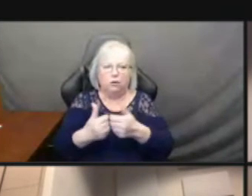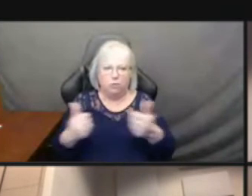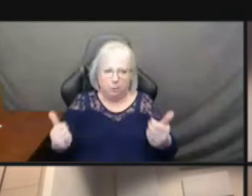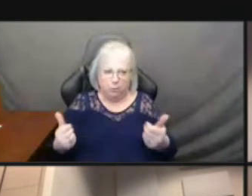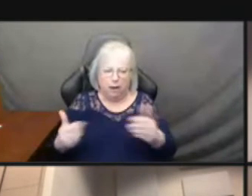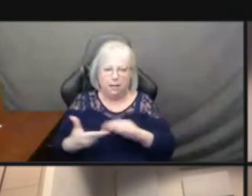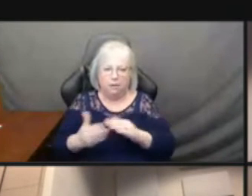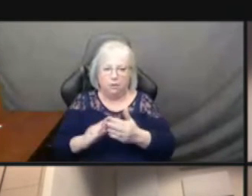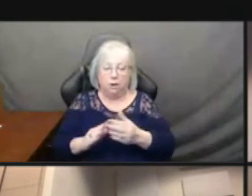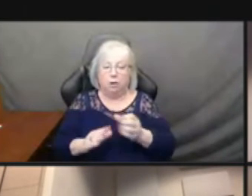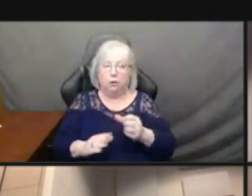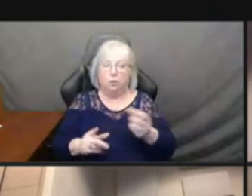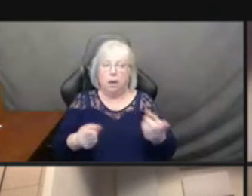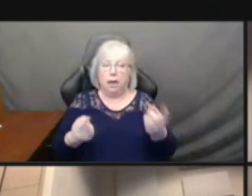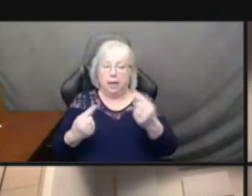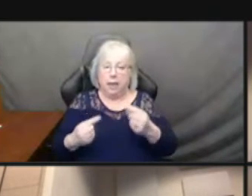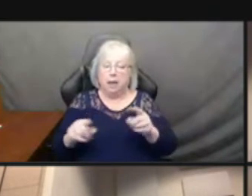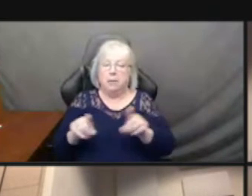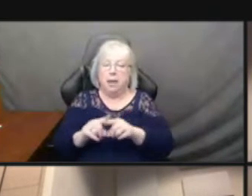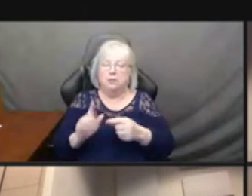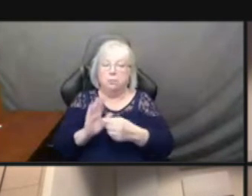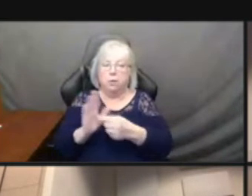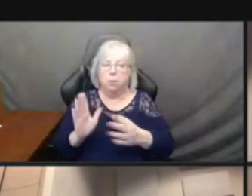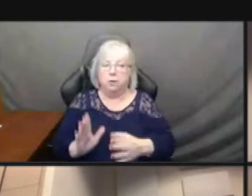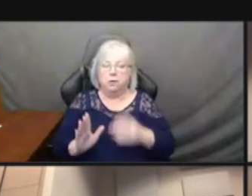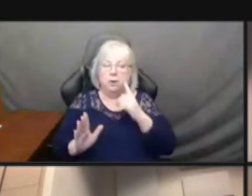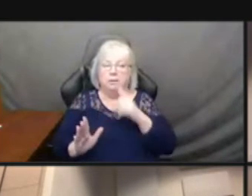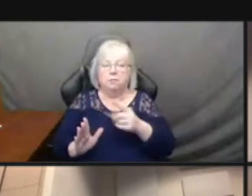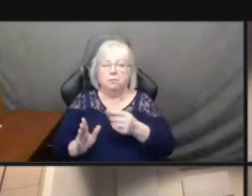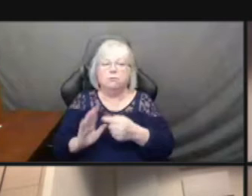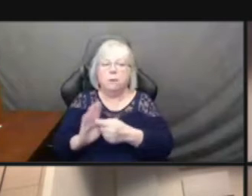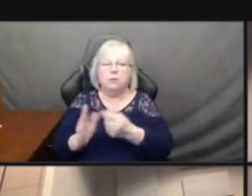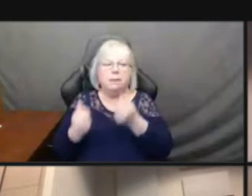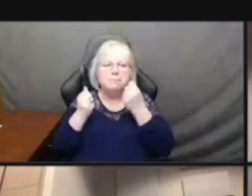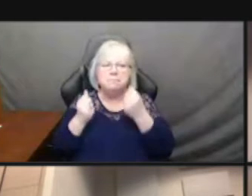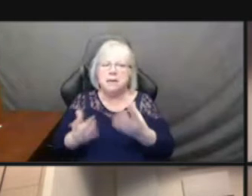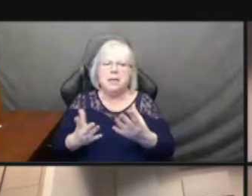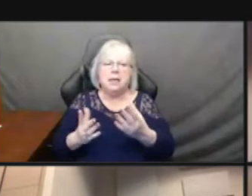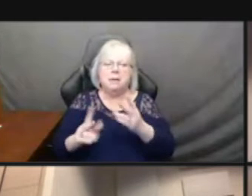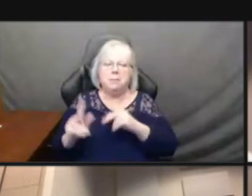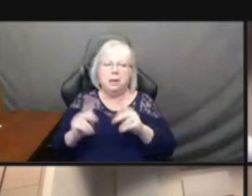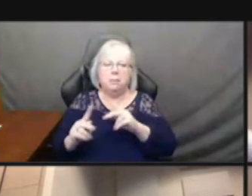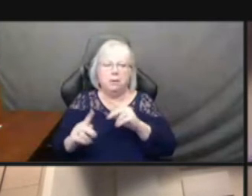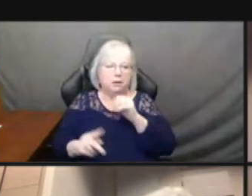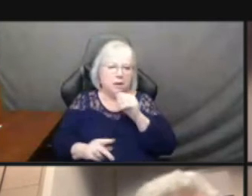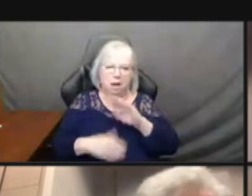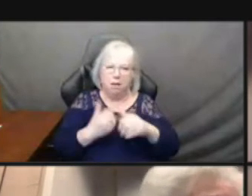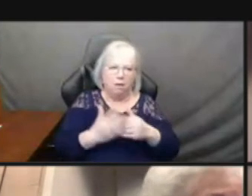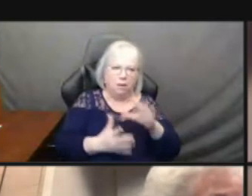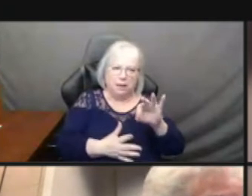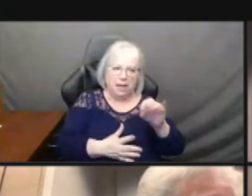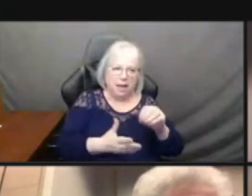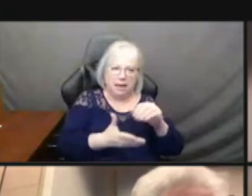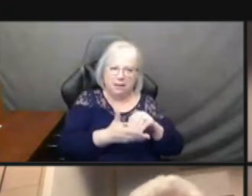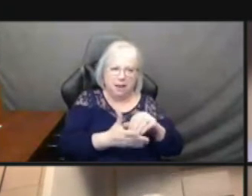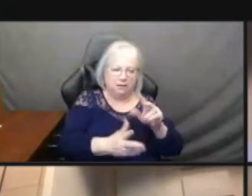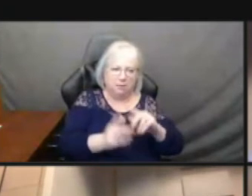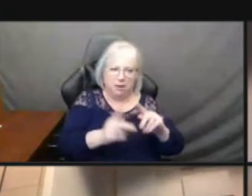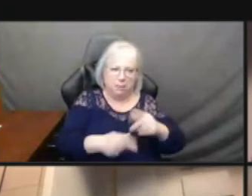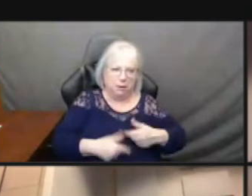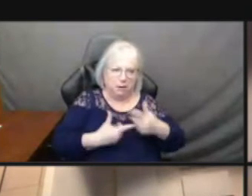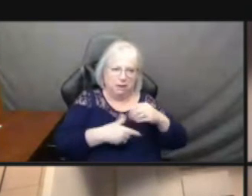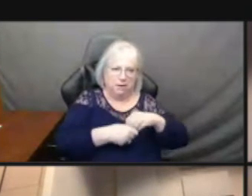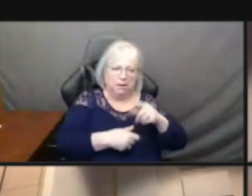came as a representative of a number of people. Not all 90,000 live in the city of Little Rock, but I do represent 90,000